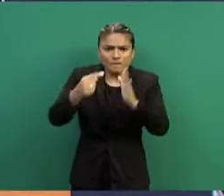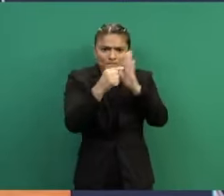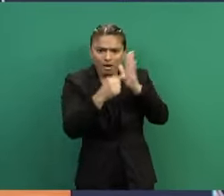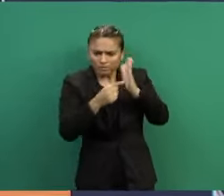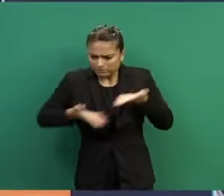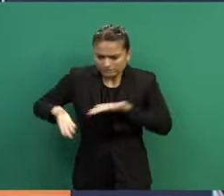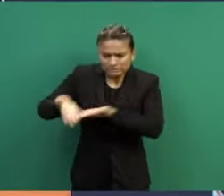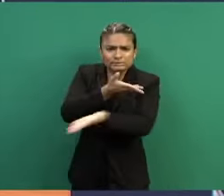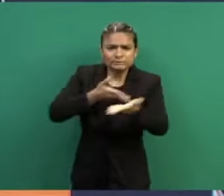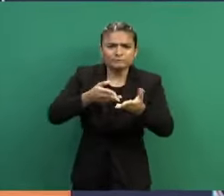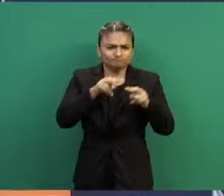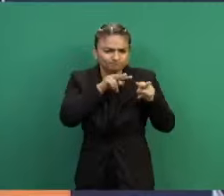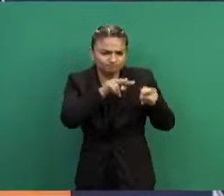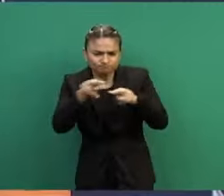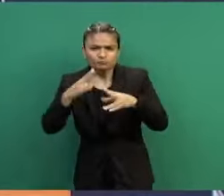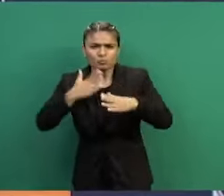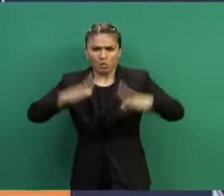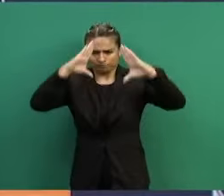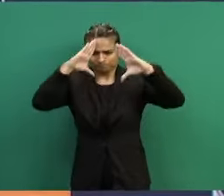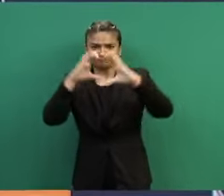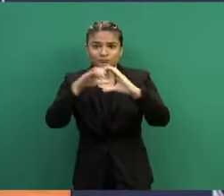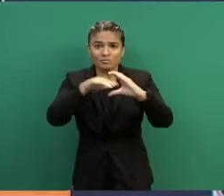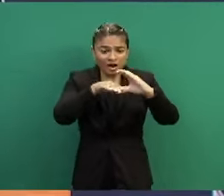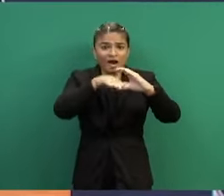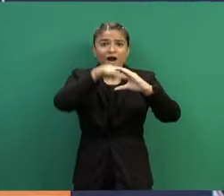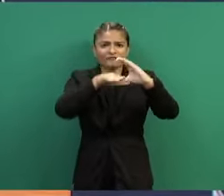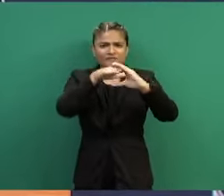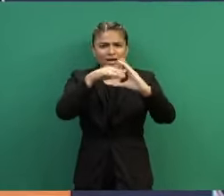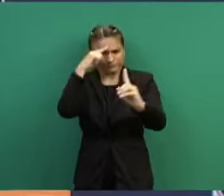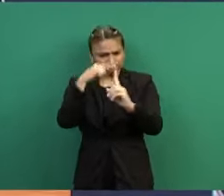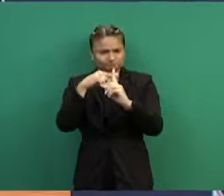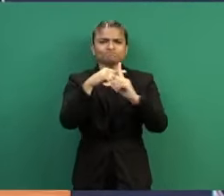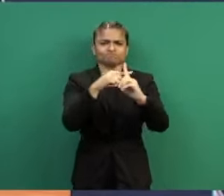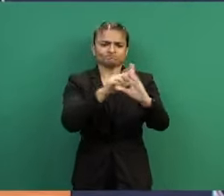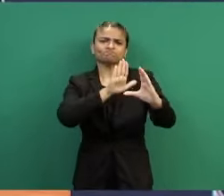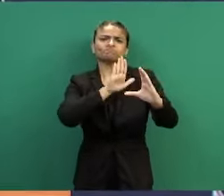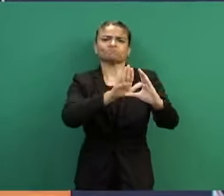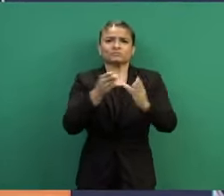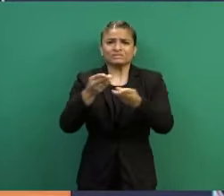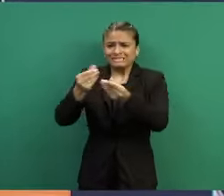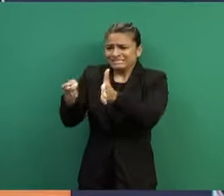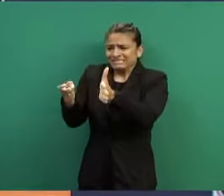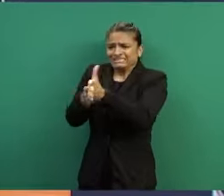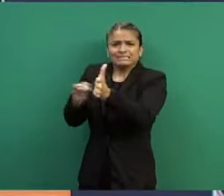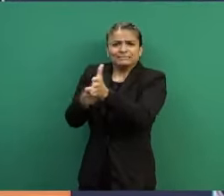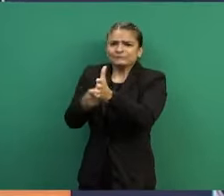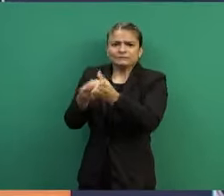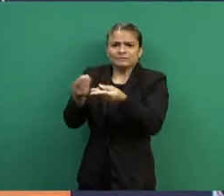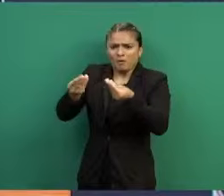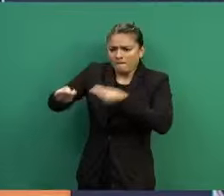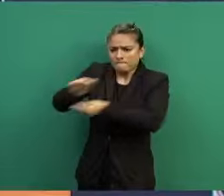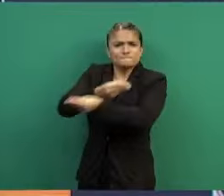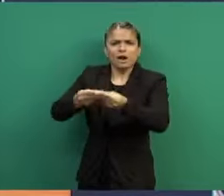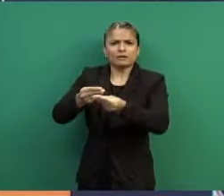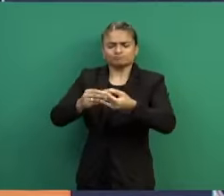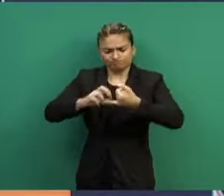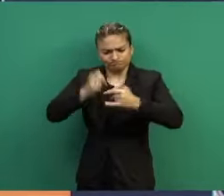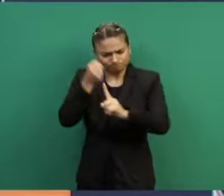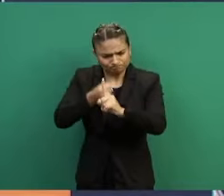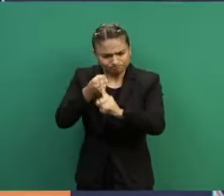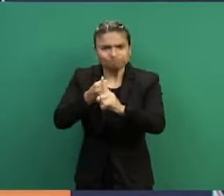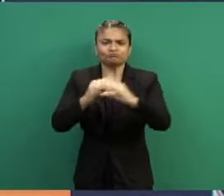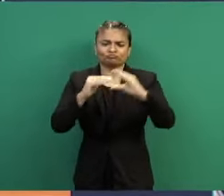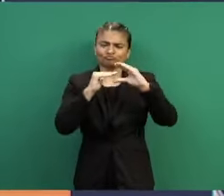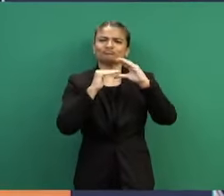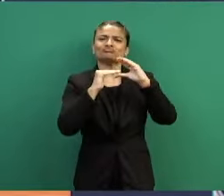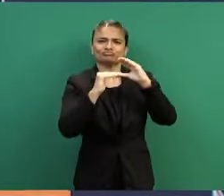will require fiscal consolidation efforts. In the developing world, financing conditions are expected